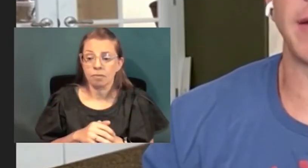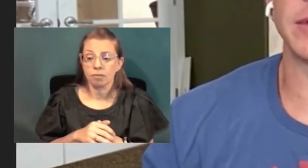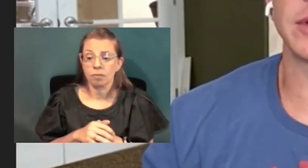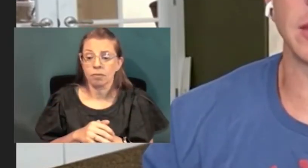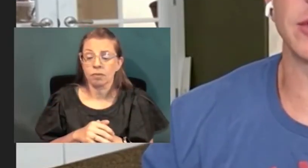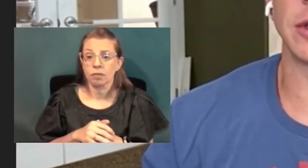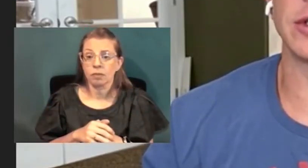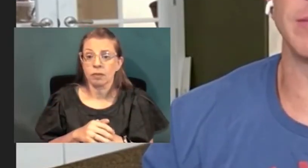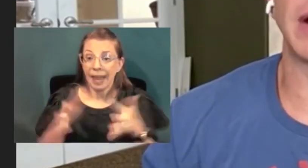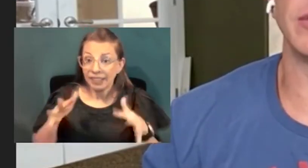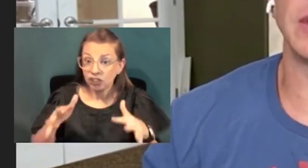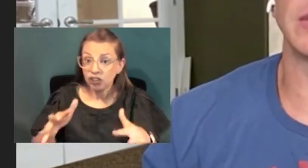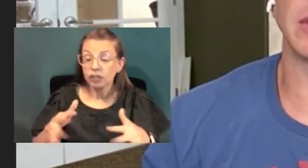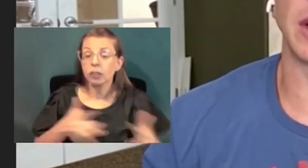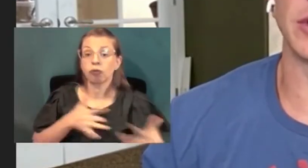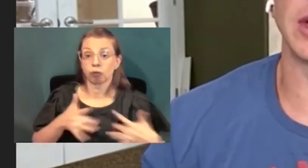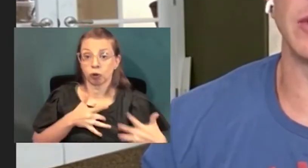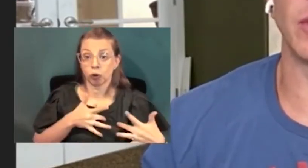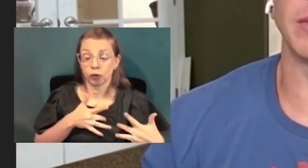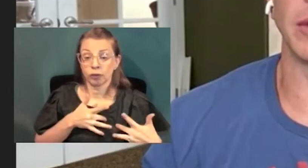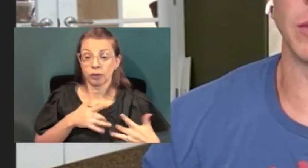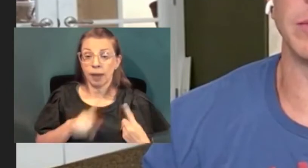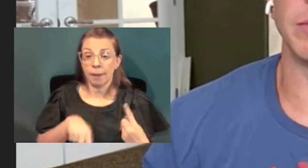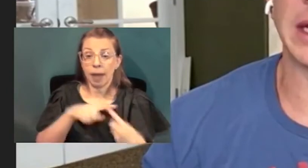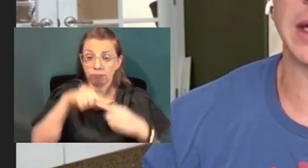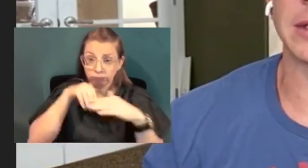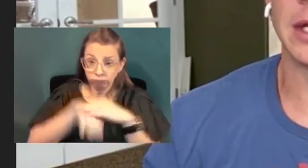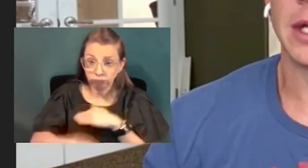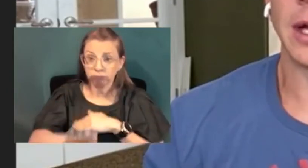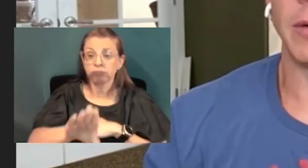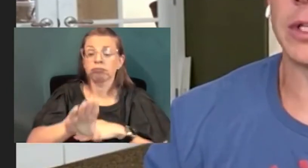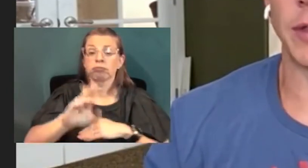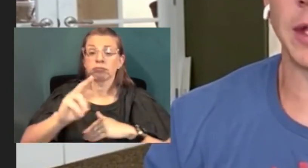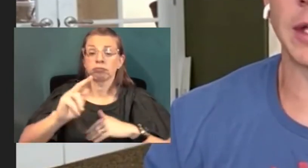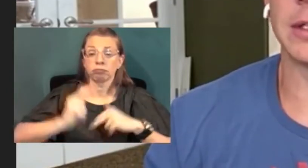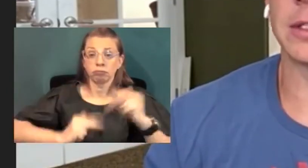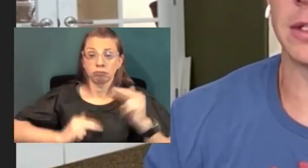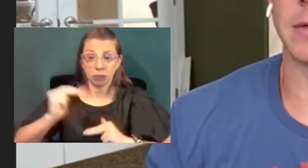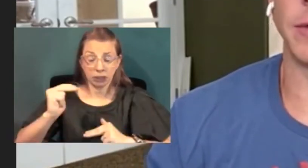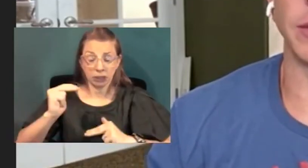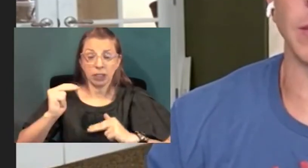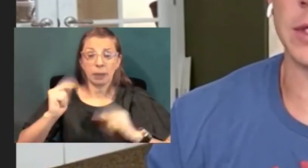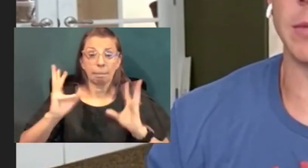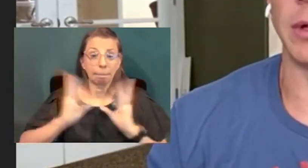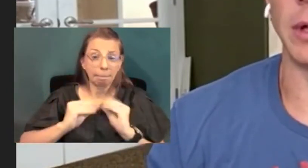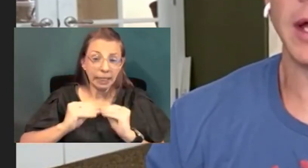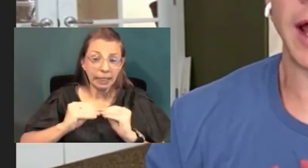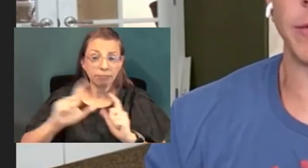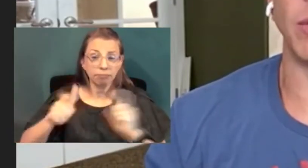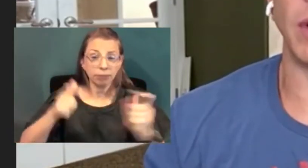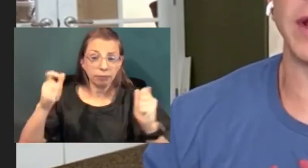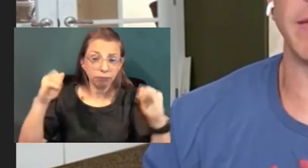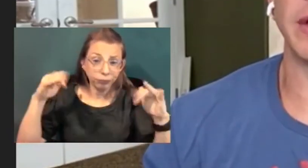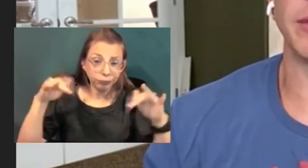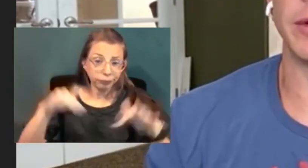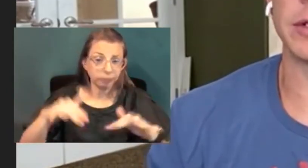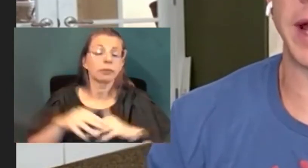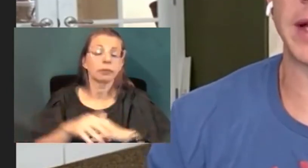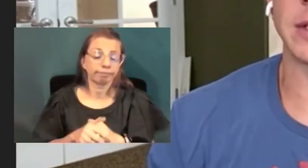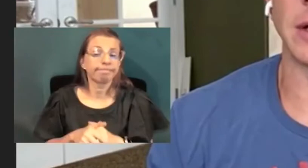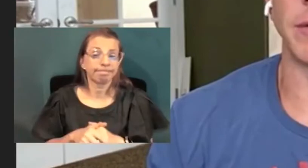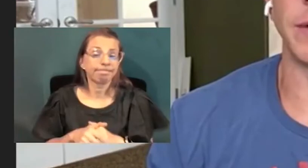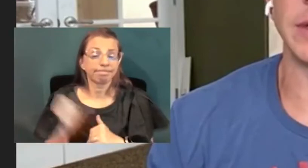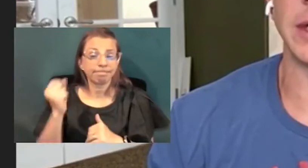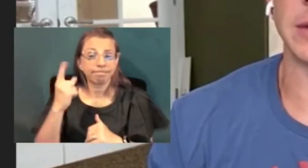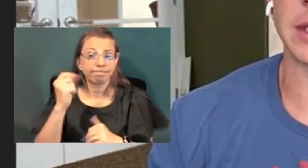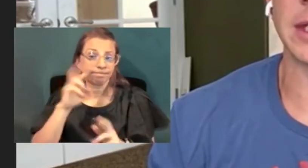or have concerns about doing those large indoor group meetings, which I think is fully reasonable after what we have been through this